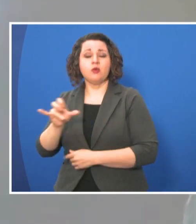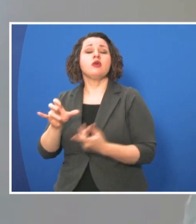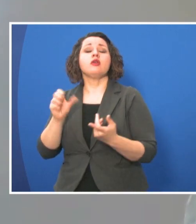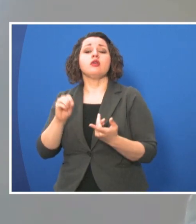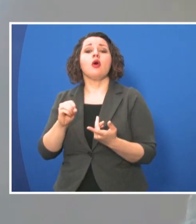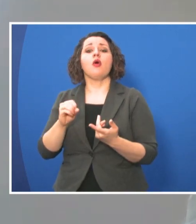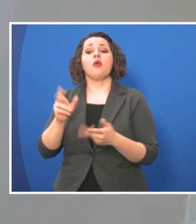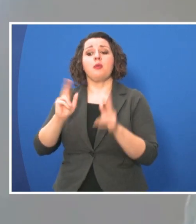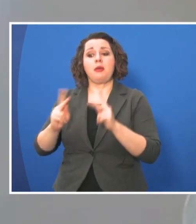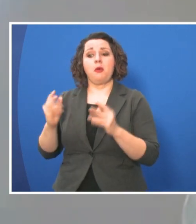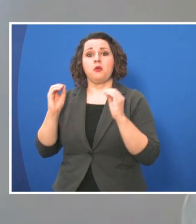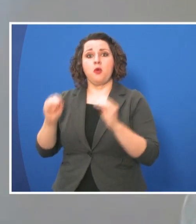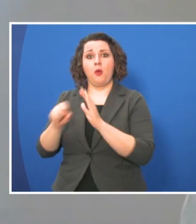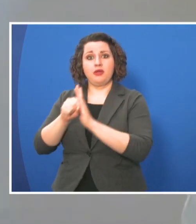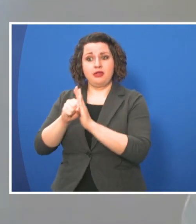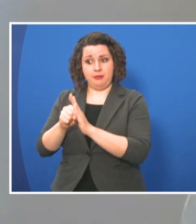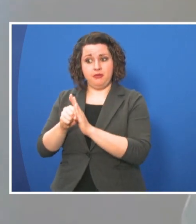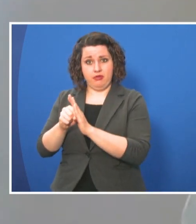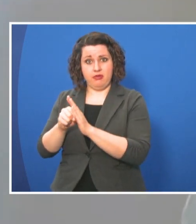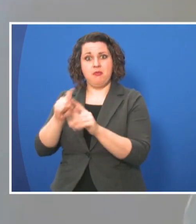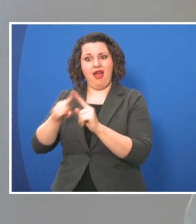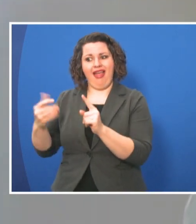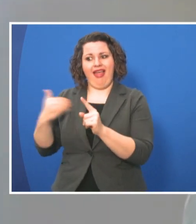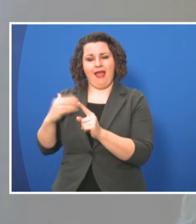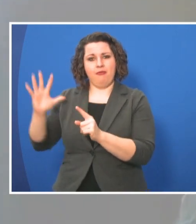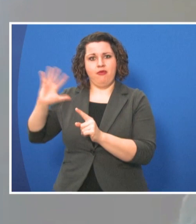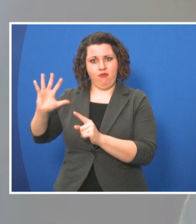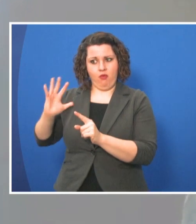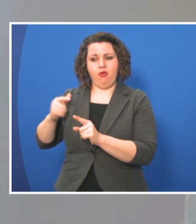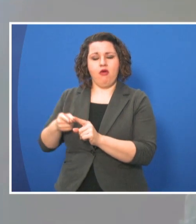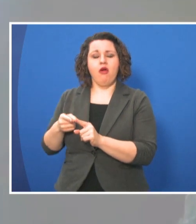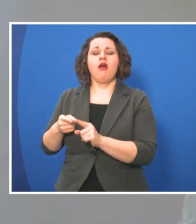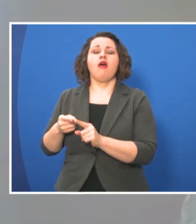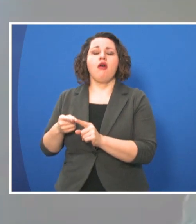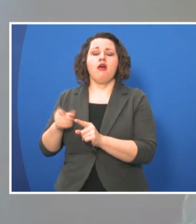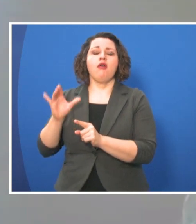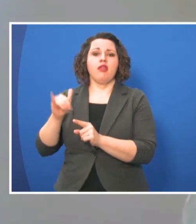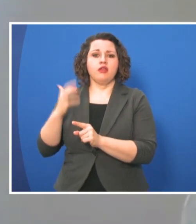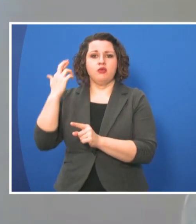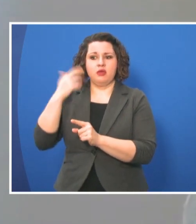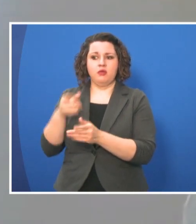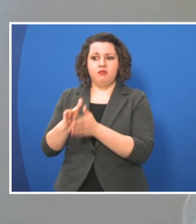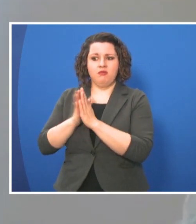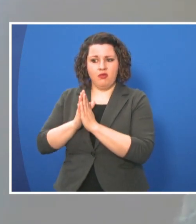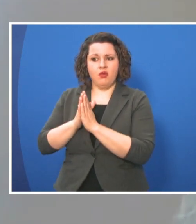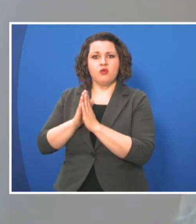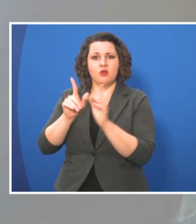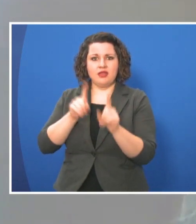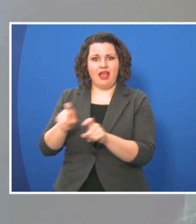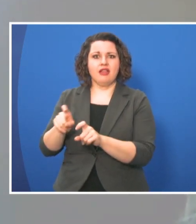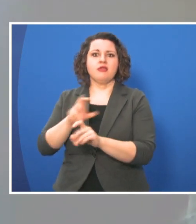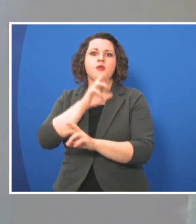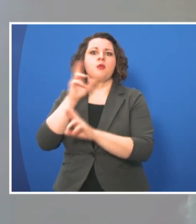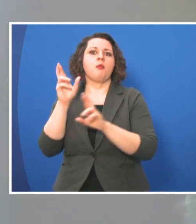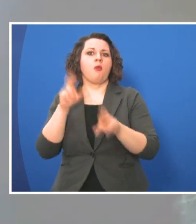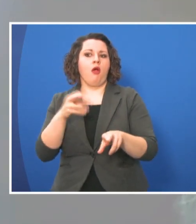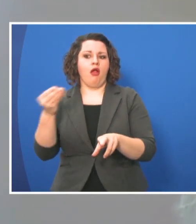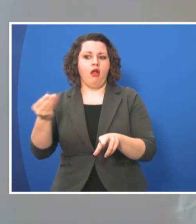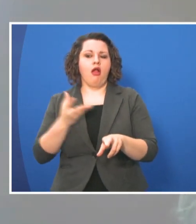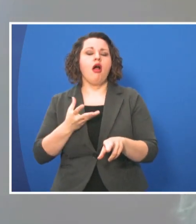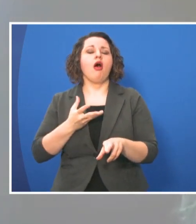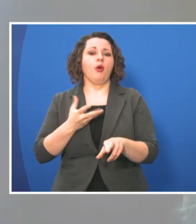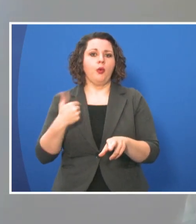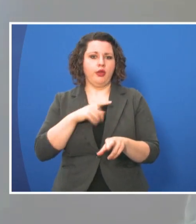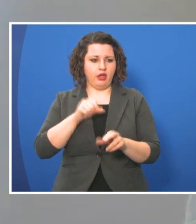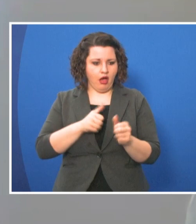and serology, that's exactly why, as part of this, we're asking that those tests be reported to the state so that public health can